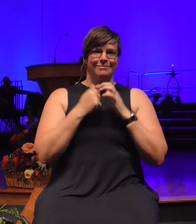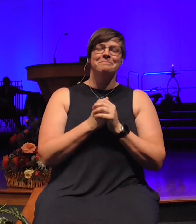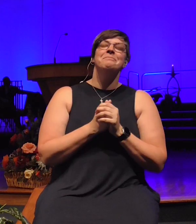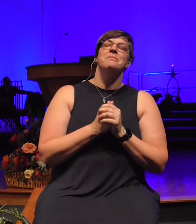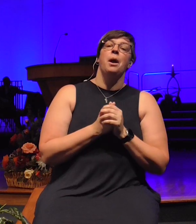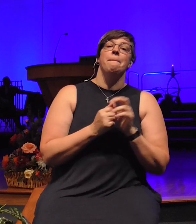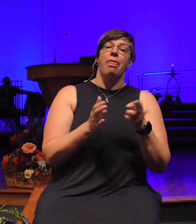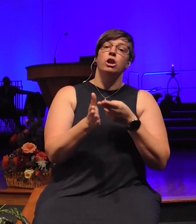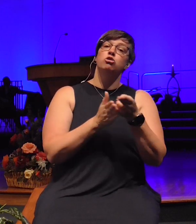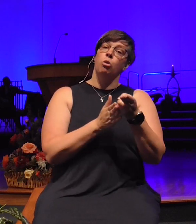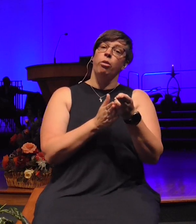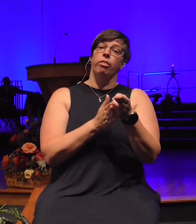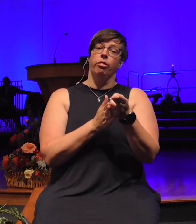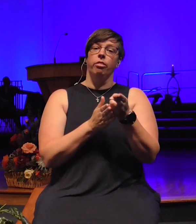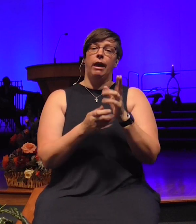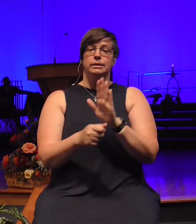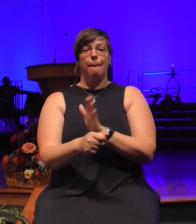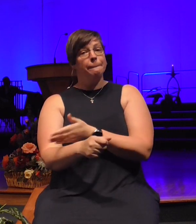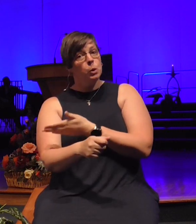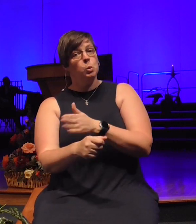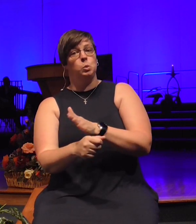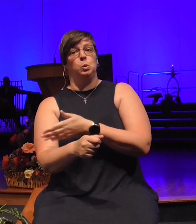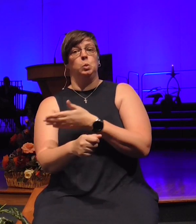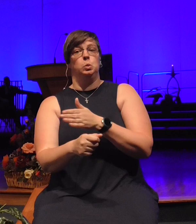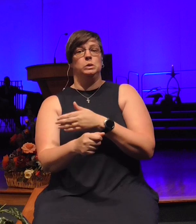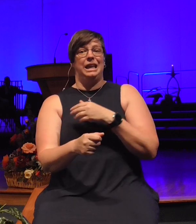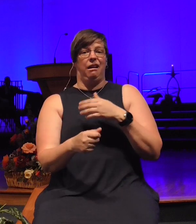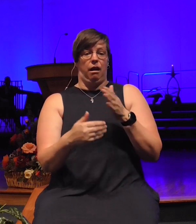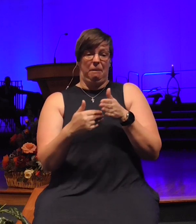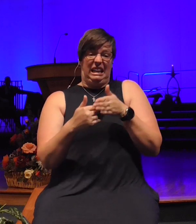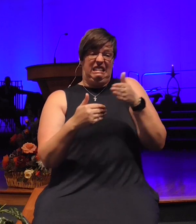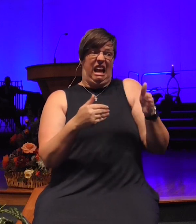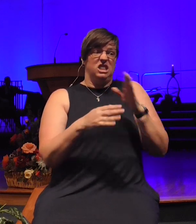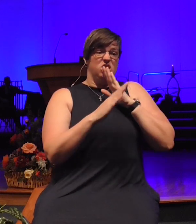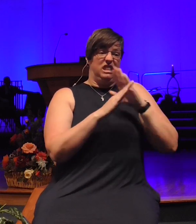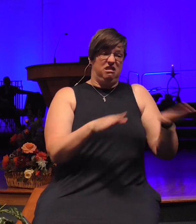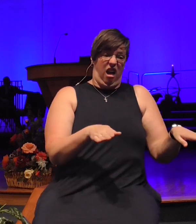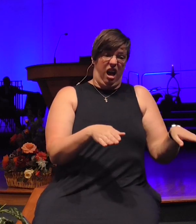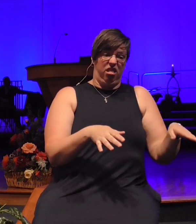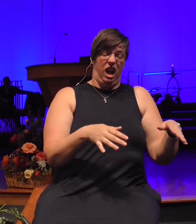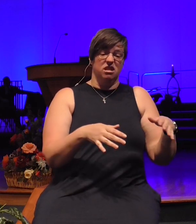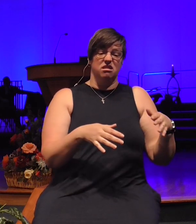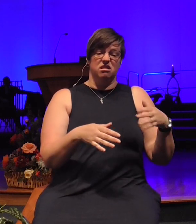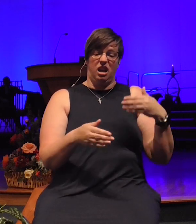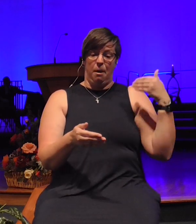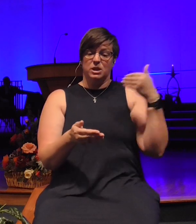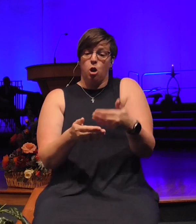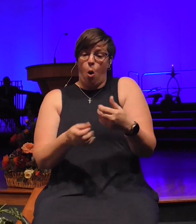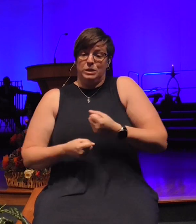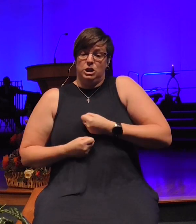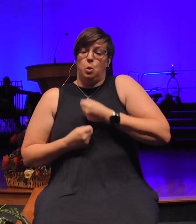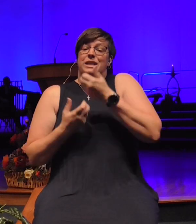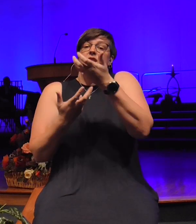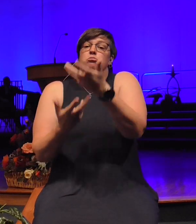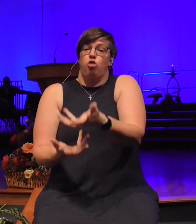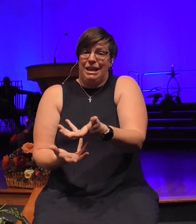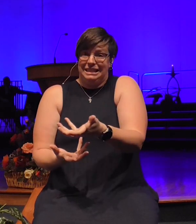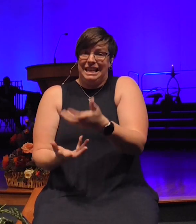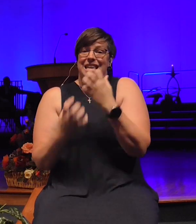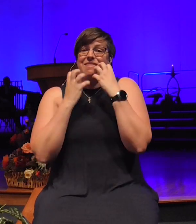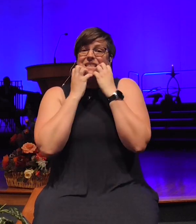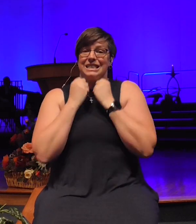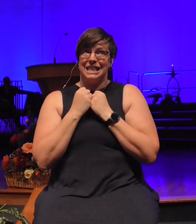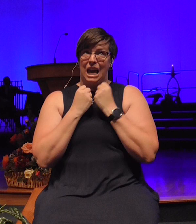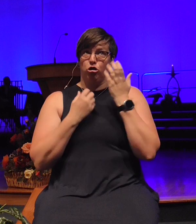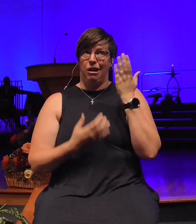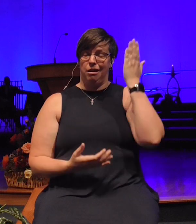But the truth is that music, perhaps more than anything else, like next to silence, like Aldous Huxley said, comes closest to expressing